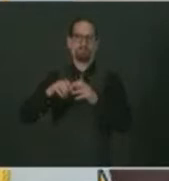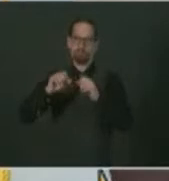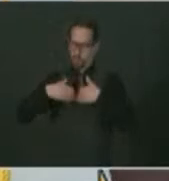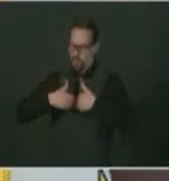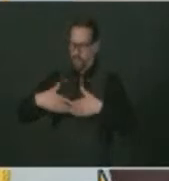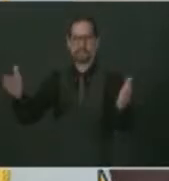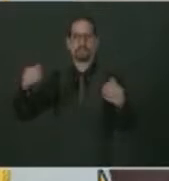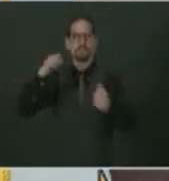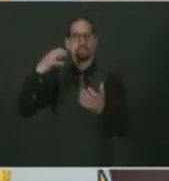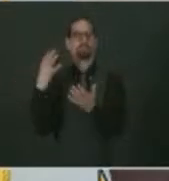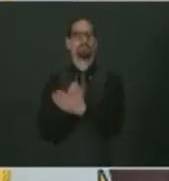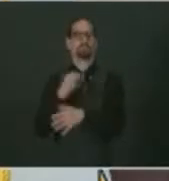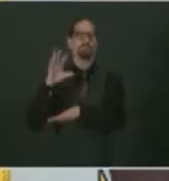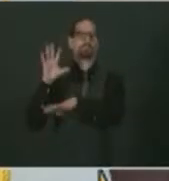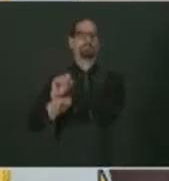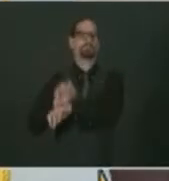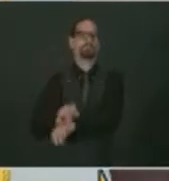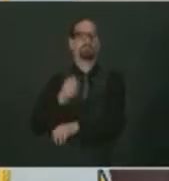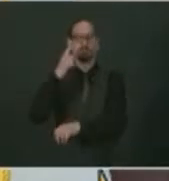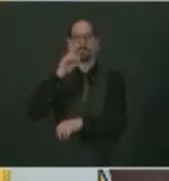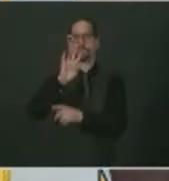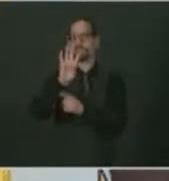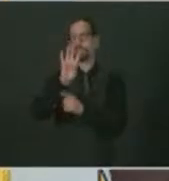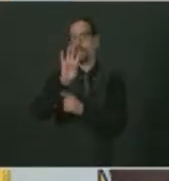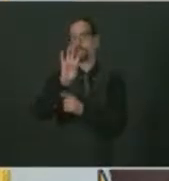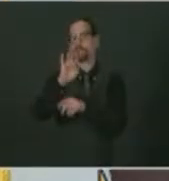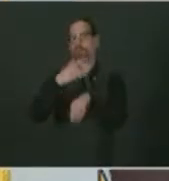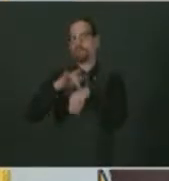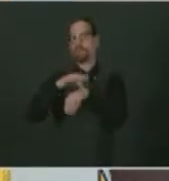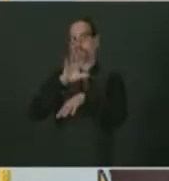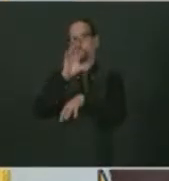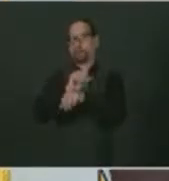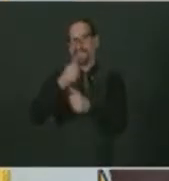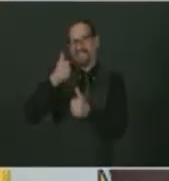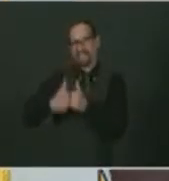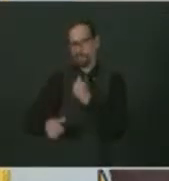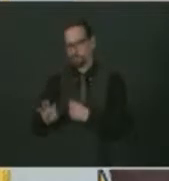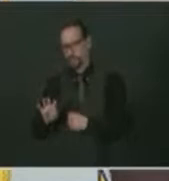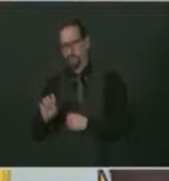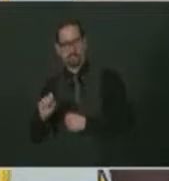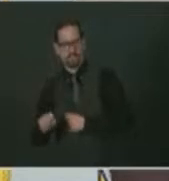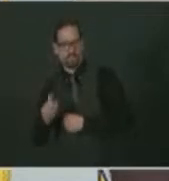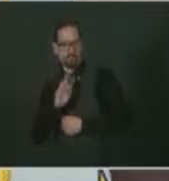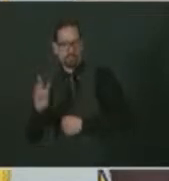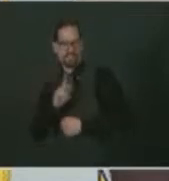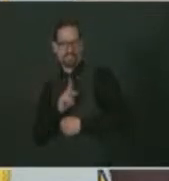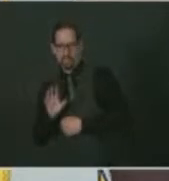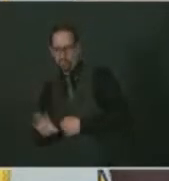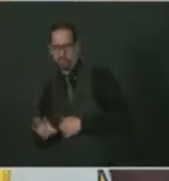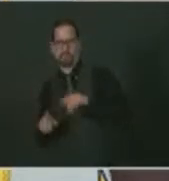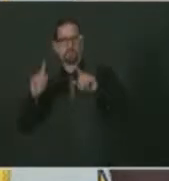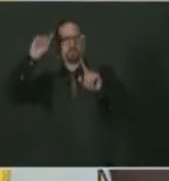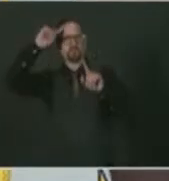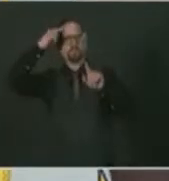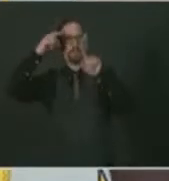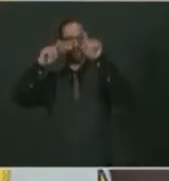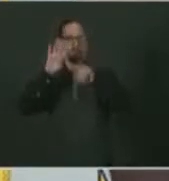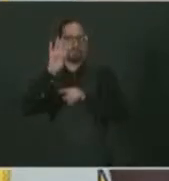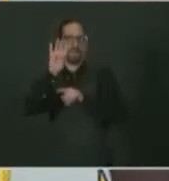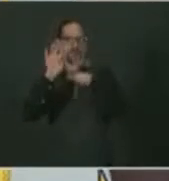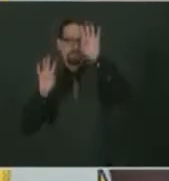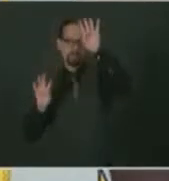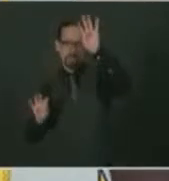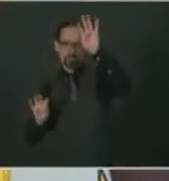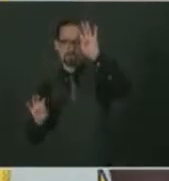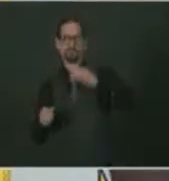slots for each site posted tomorrow. In addition to these sites, we are working to open locations in Westerly, East